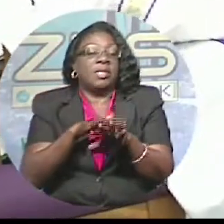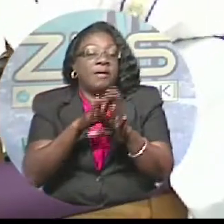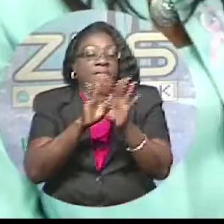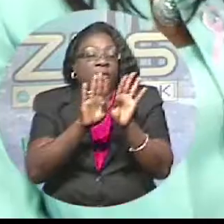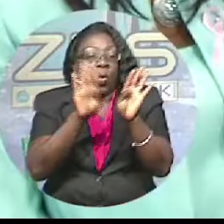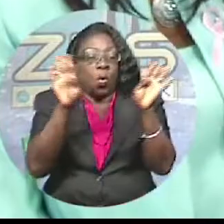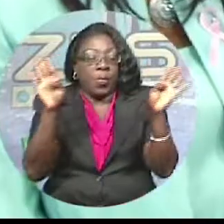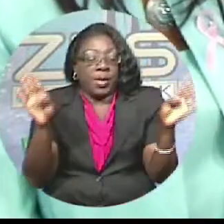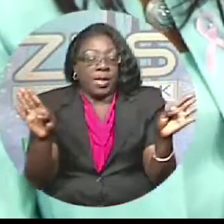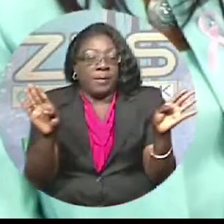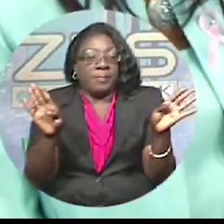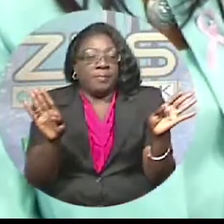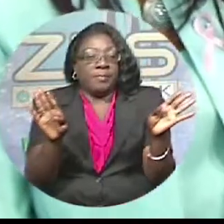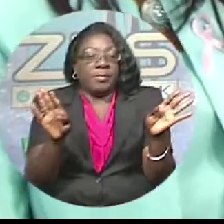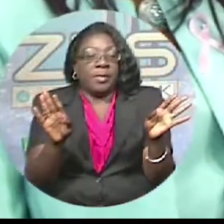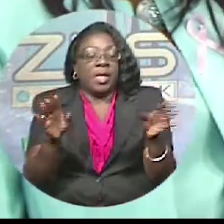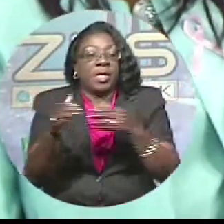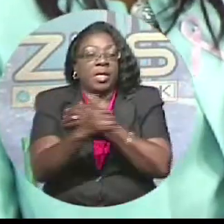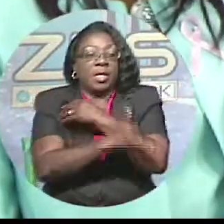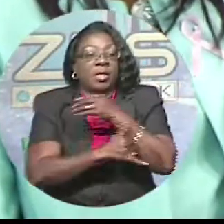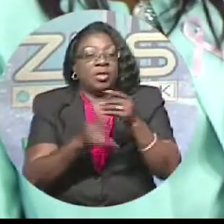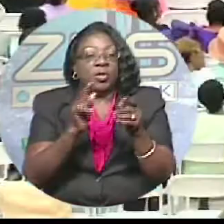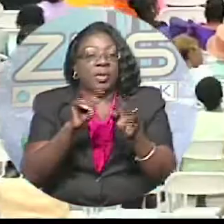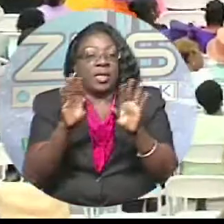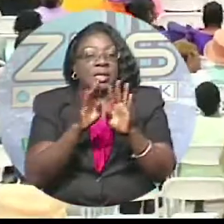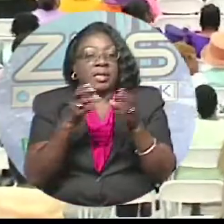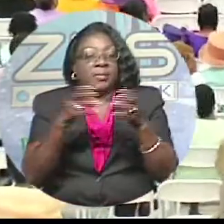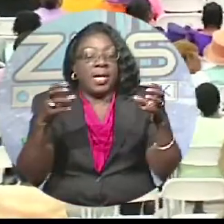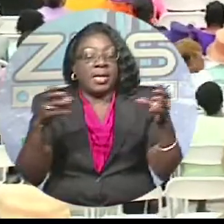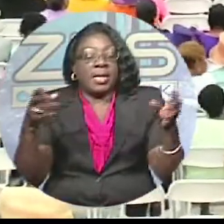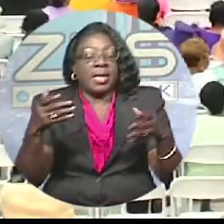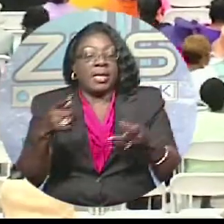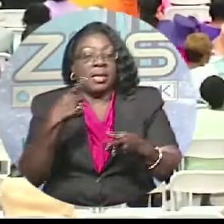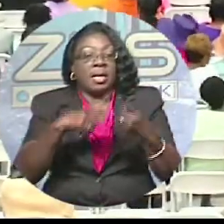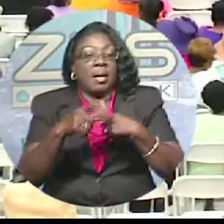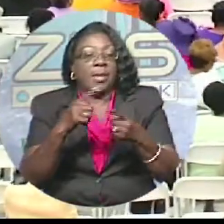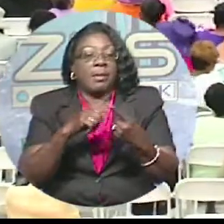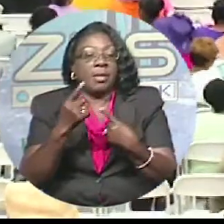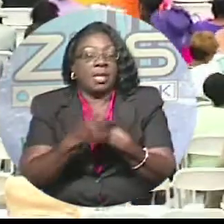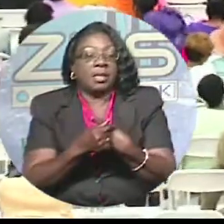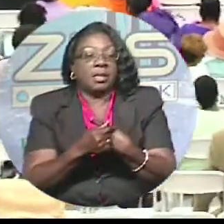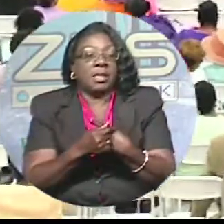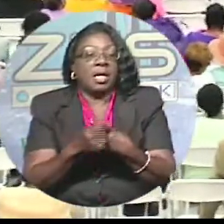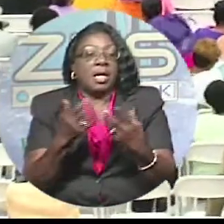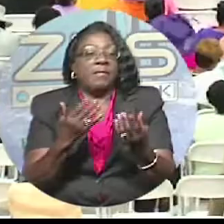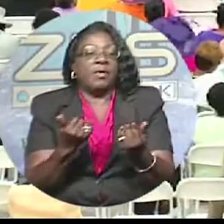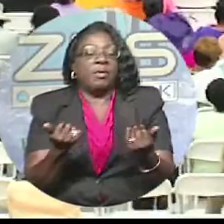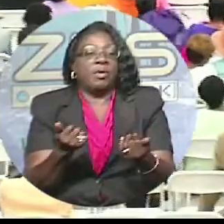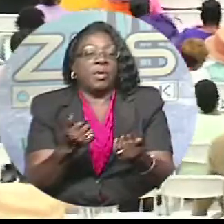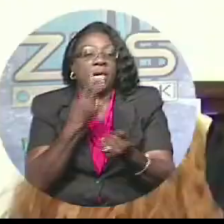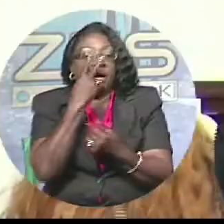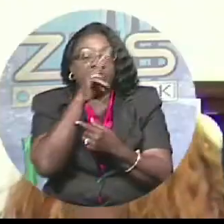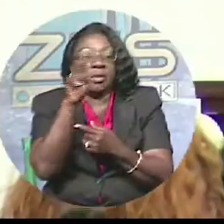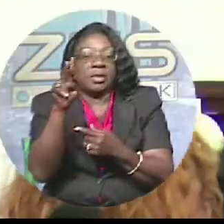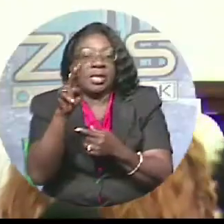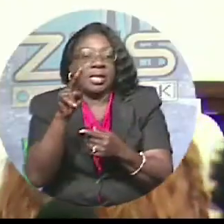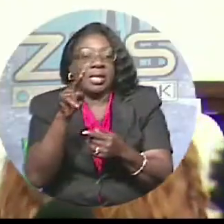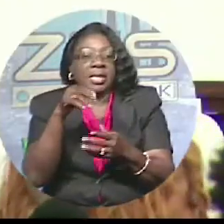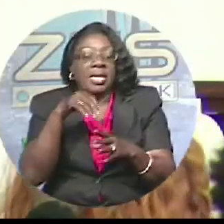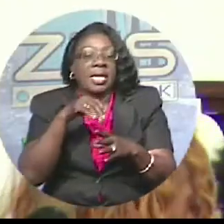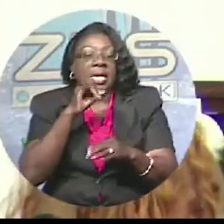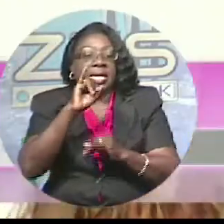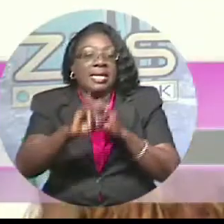church is expanding, the country will too in the coming months. Barring any unforeseen international